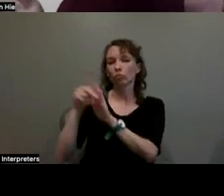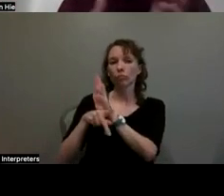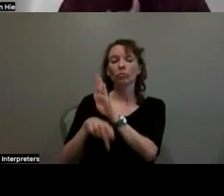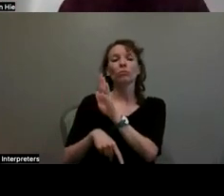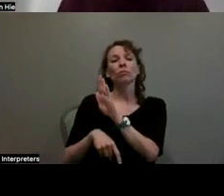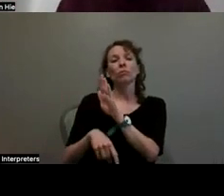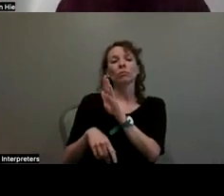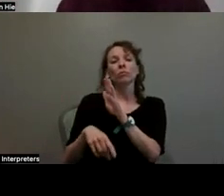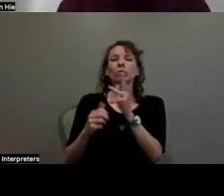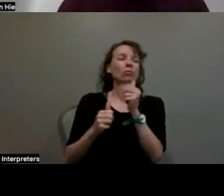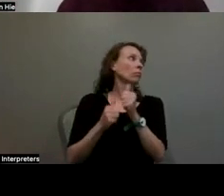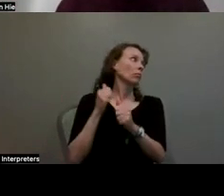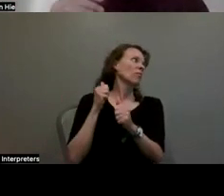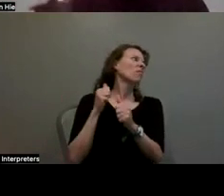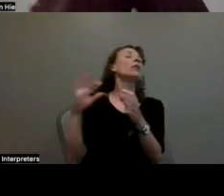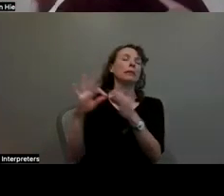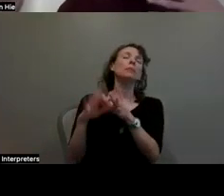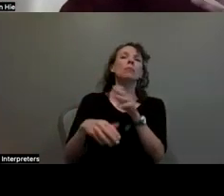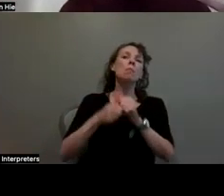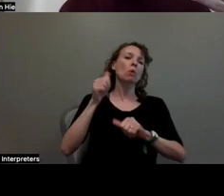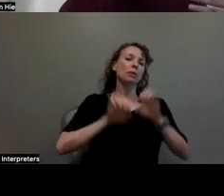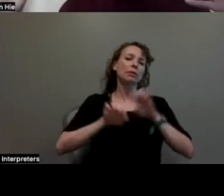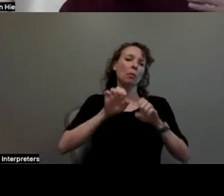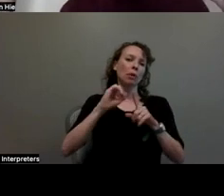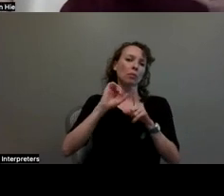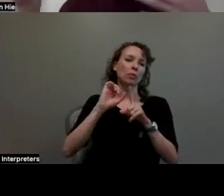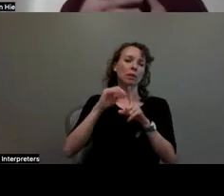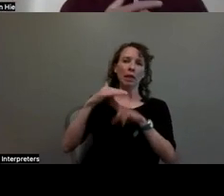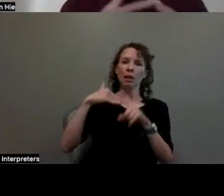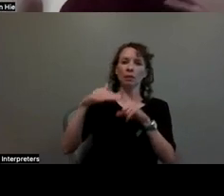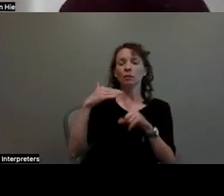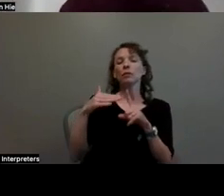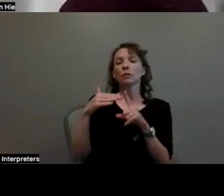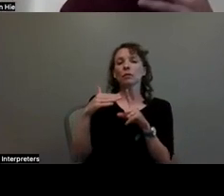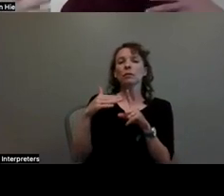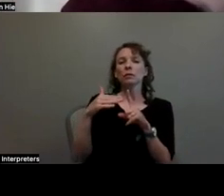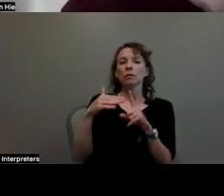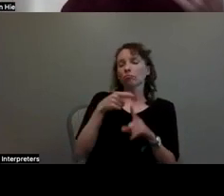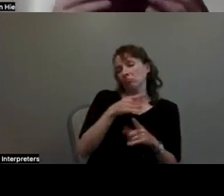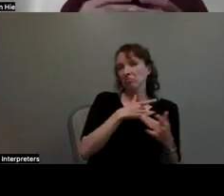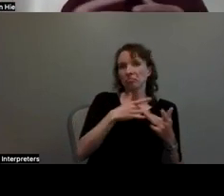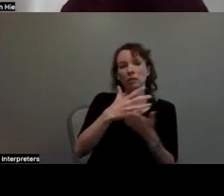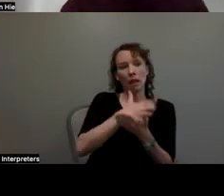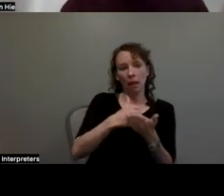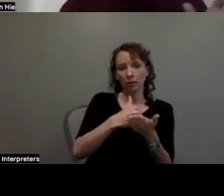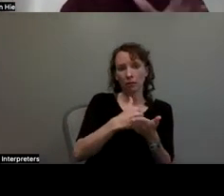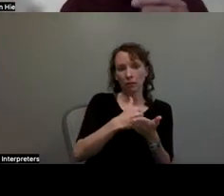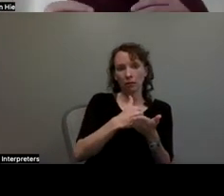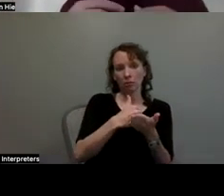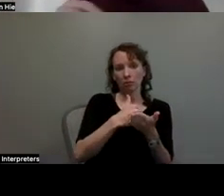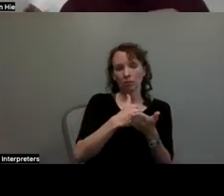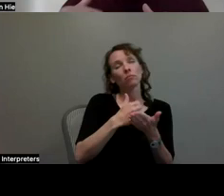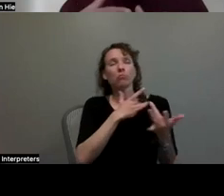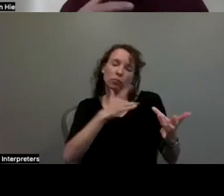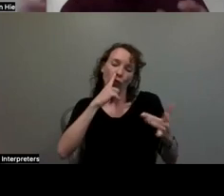most experimental settings, especially, what you would do in this case is just collect initial training data, or just collect